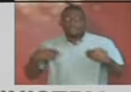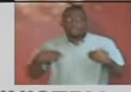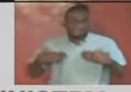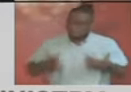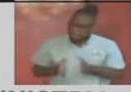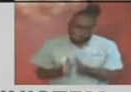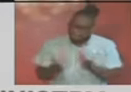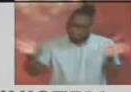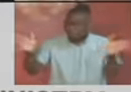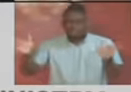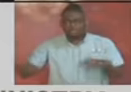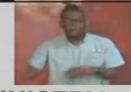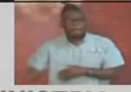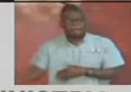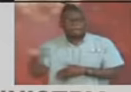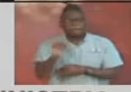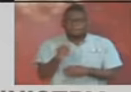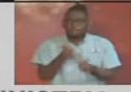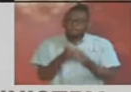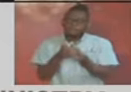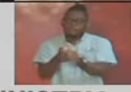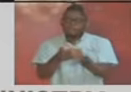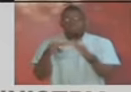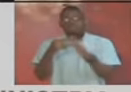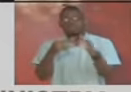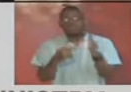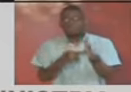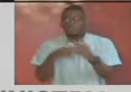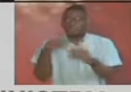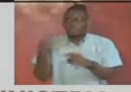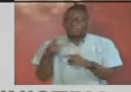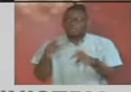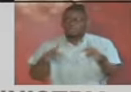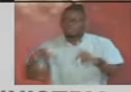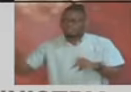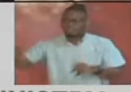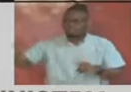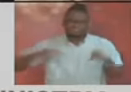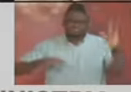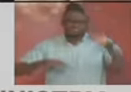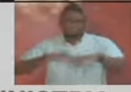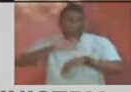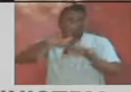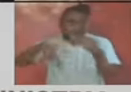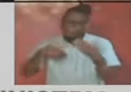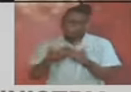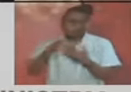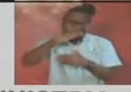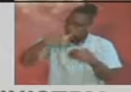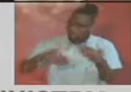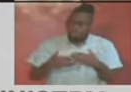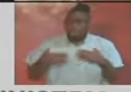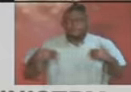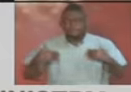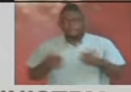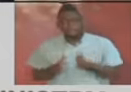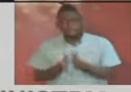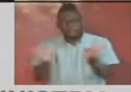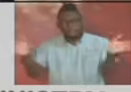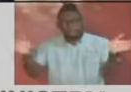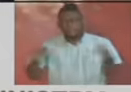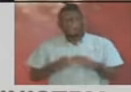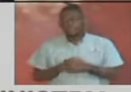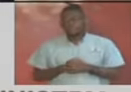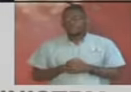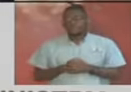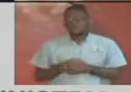out. So not just the travelers, but the population. What we have been seeing as borders open, we have